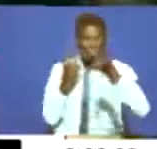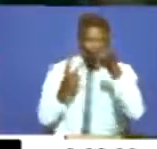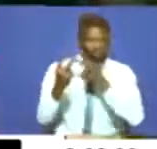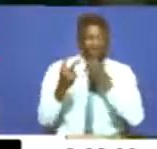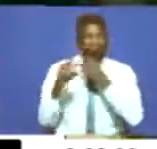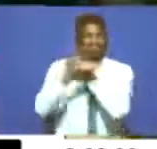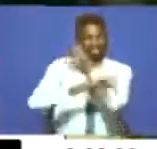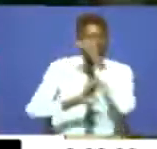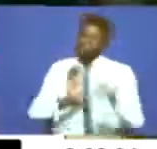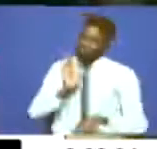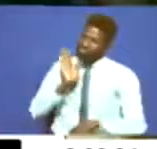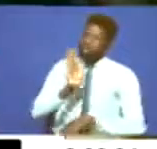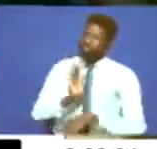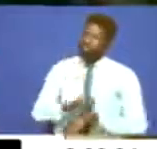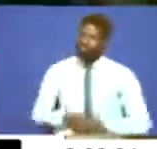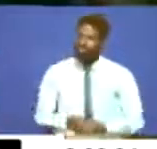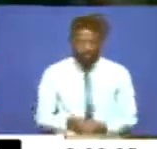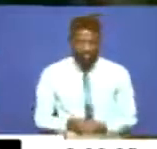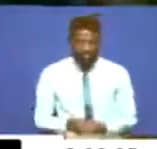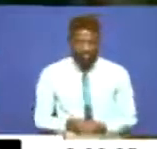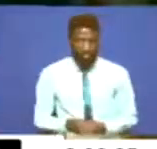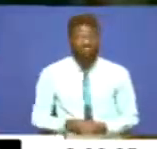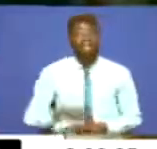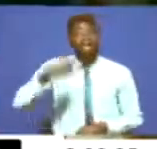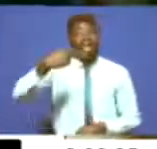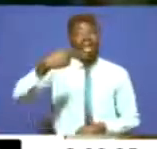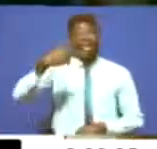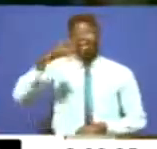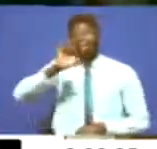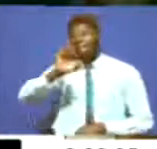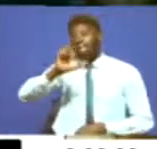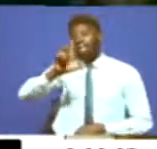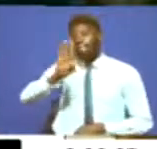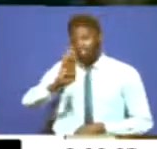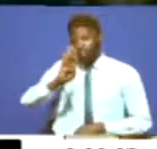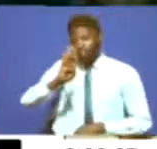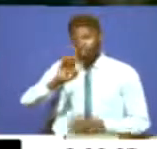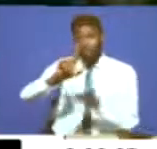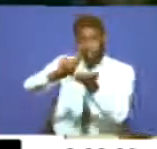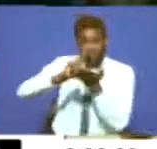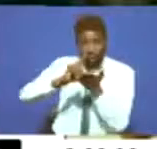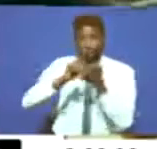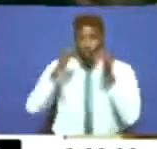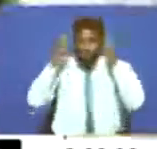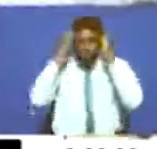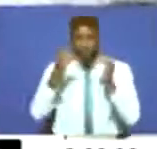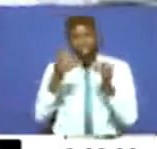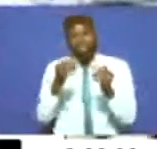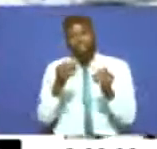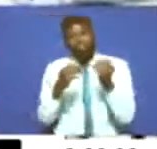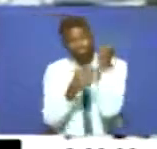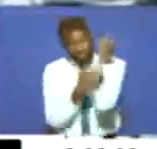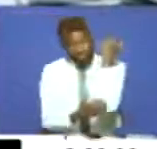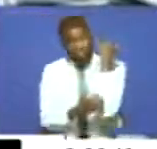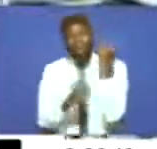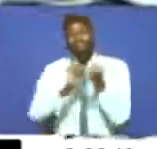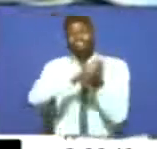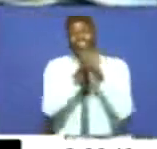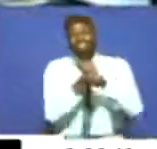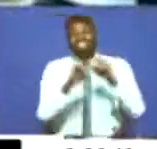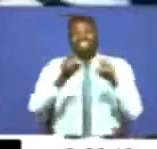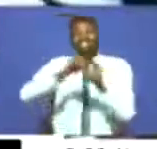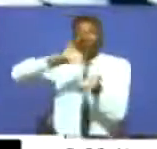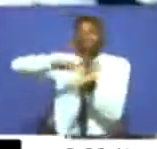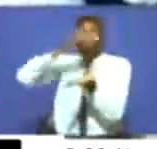country. Higher education loans for needy students will be turned into grants. Further, the